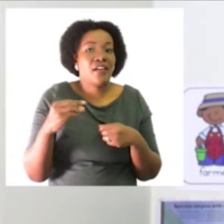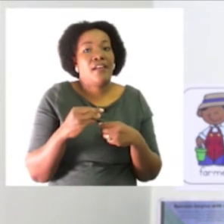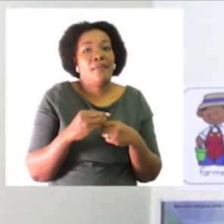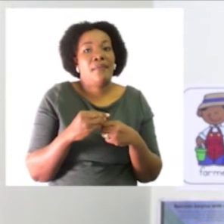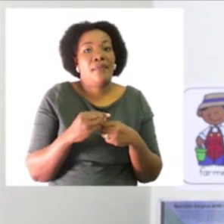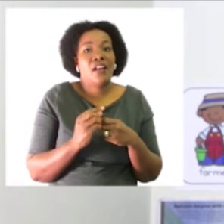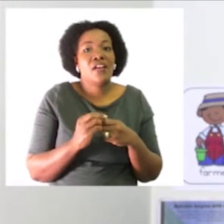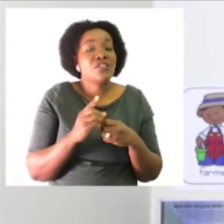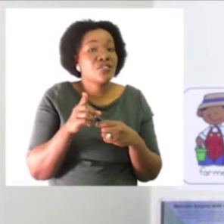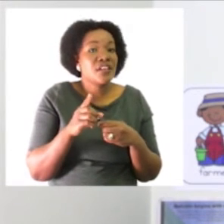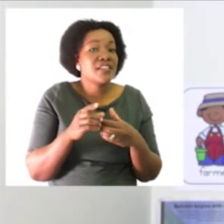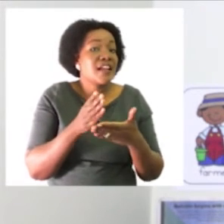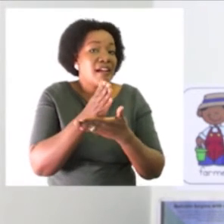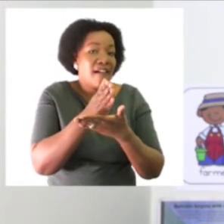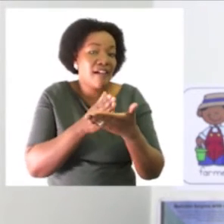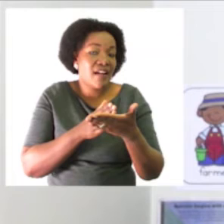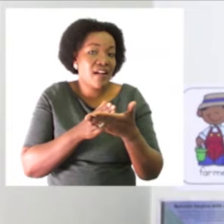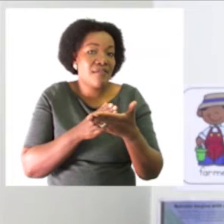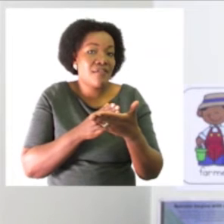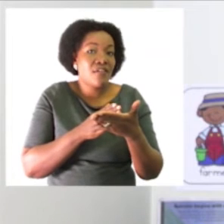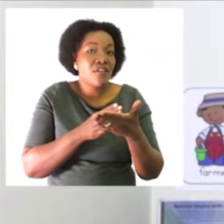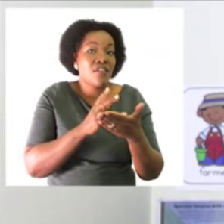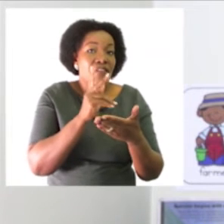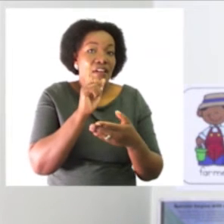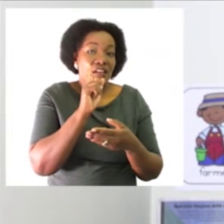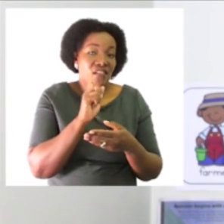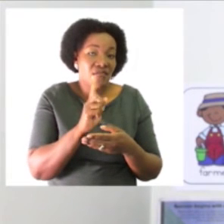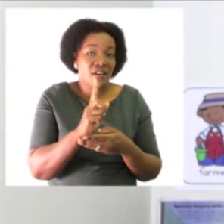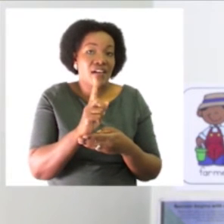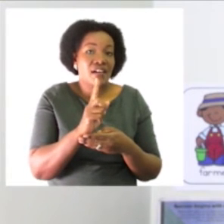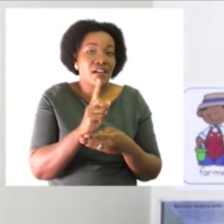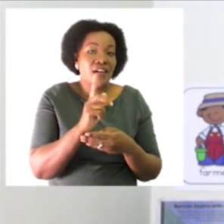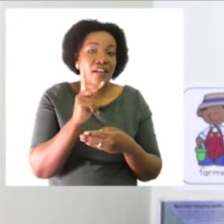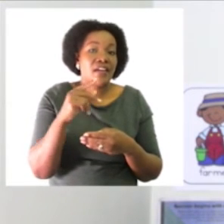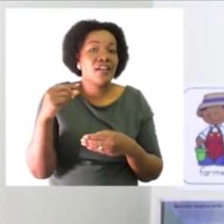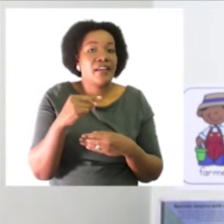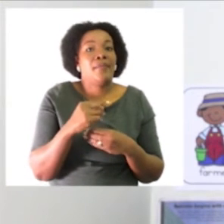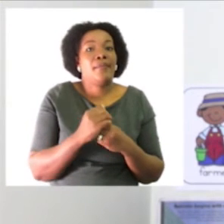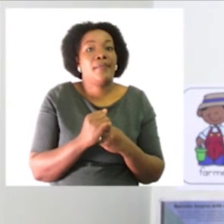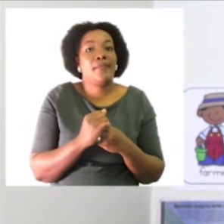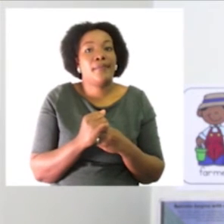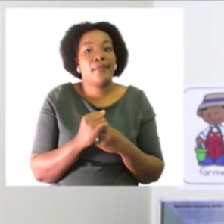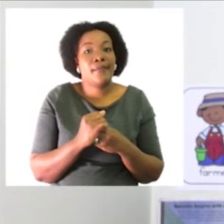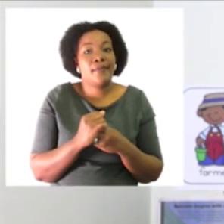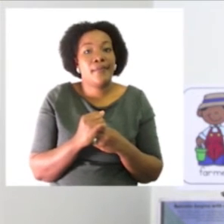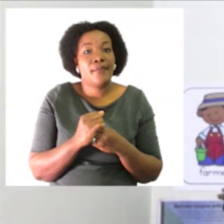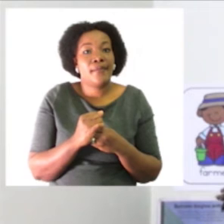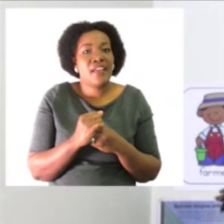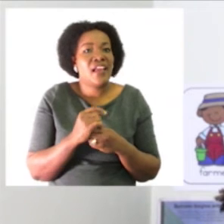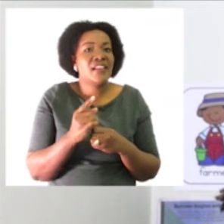what? Half of a gram. And if we add these 2 grams together here, how many are you going to have?